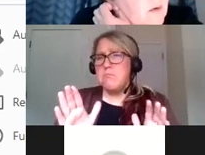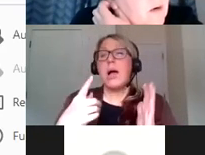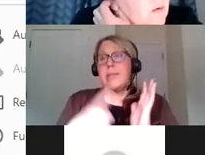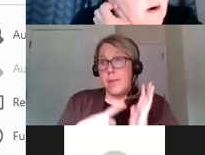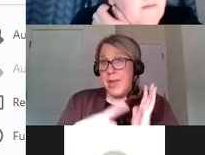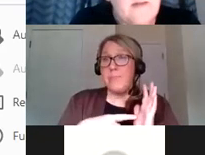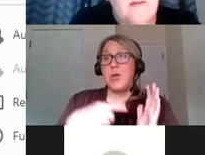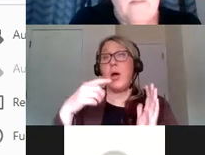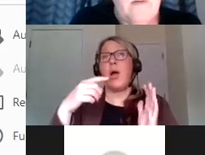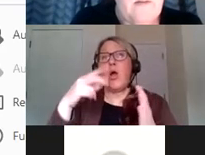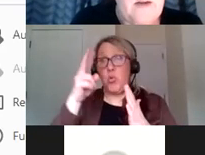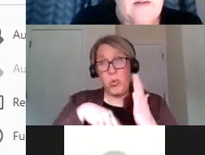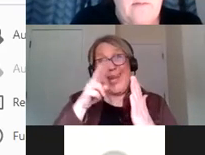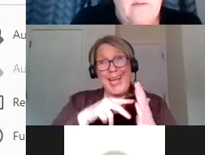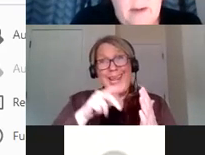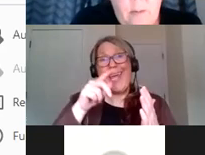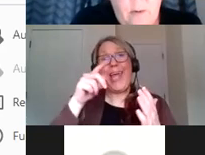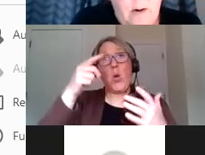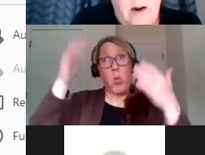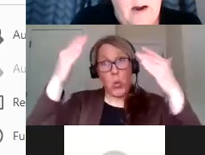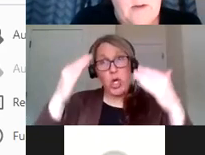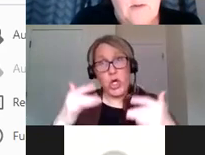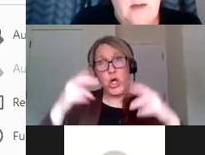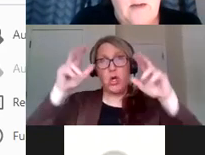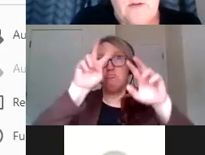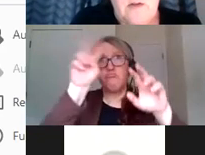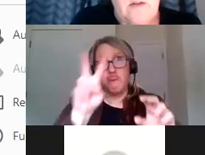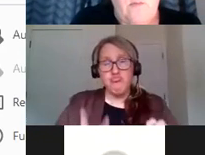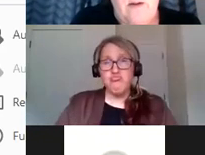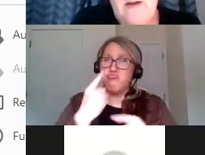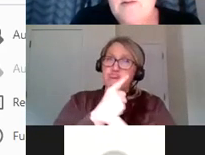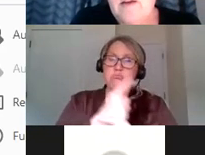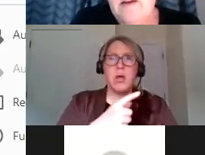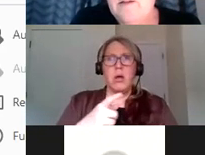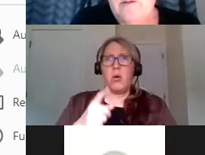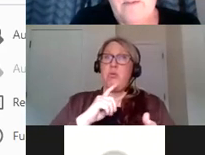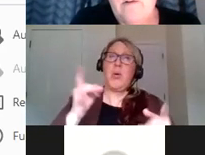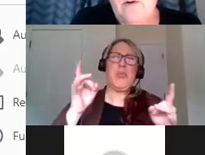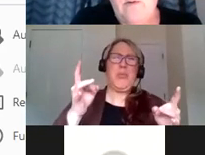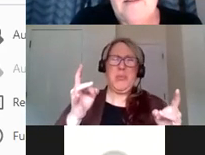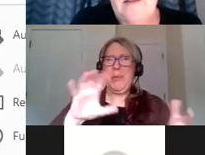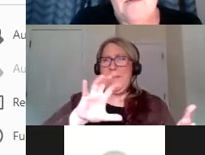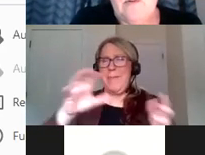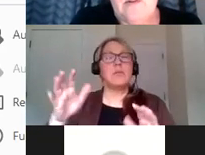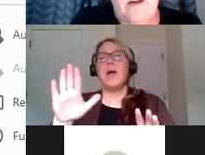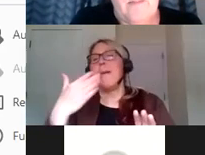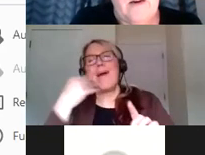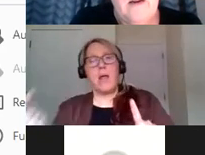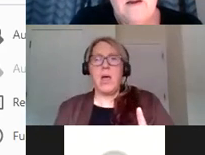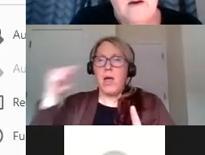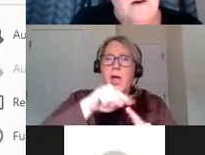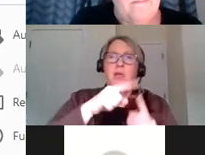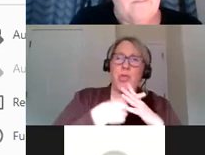Sometimes with reading order, I've had some things that I've looked at where if it's a real mess, then it's just better to go back to that source